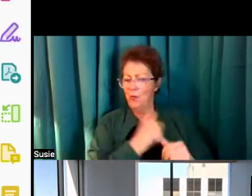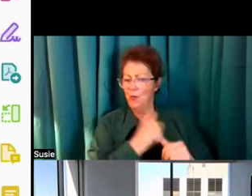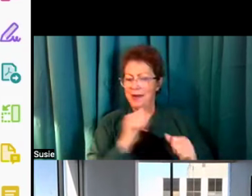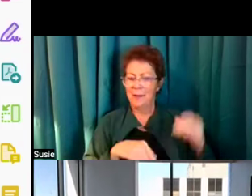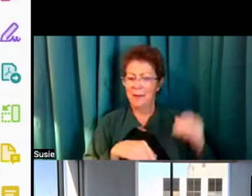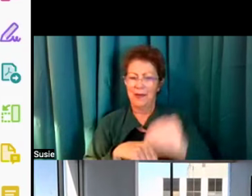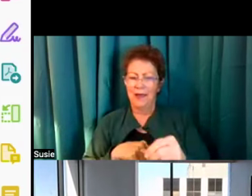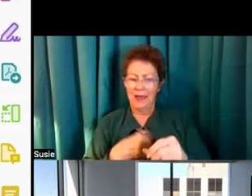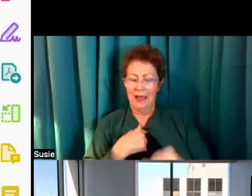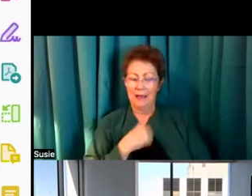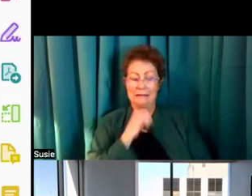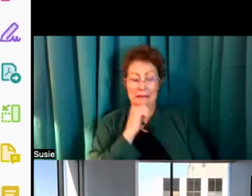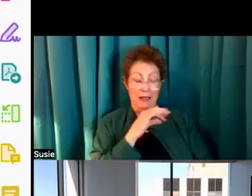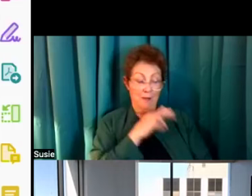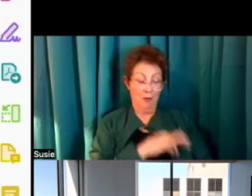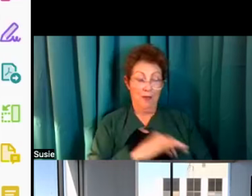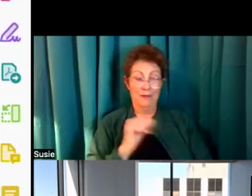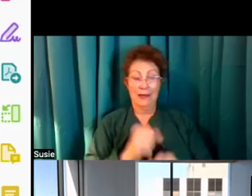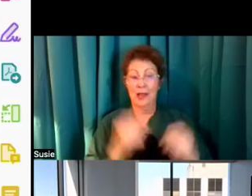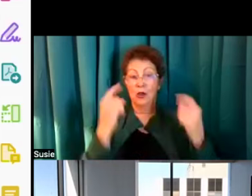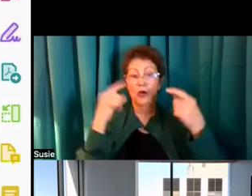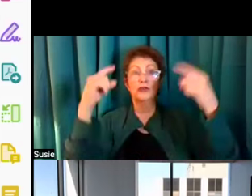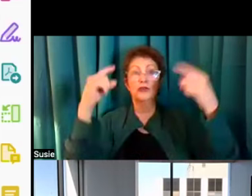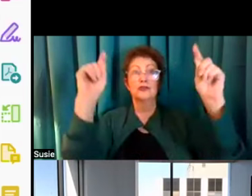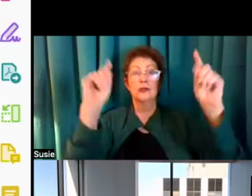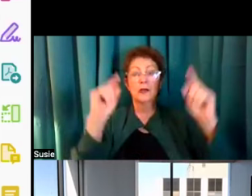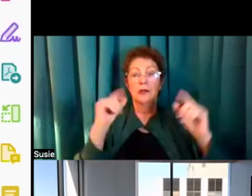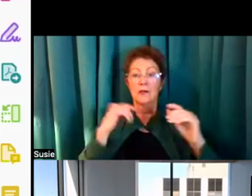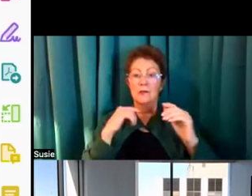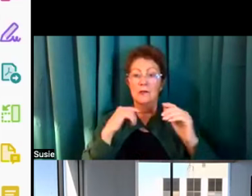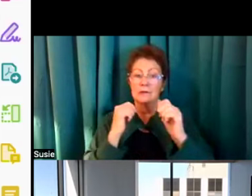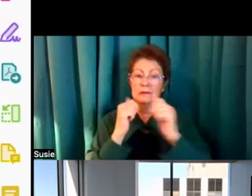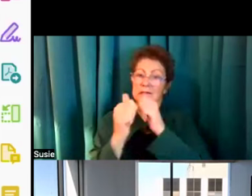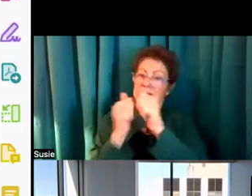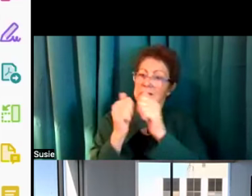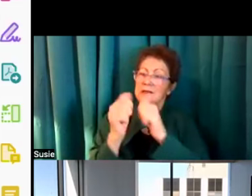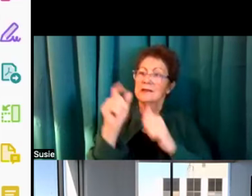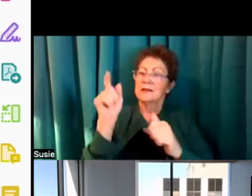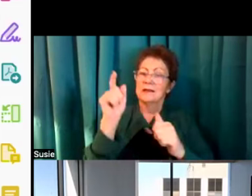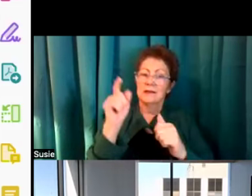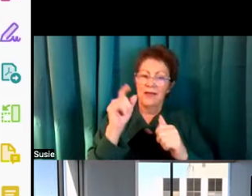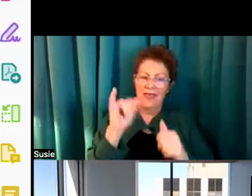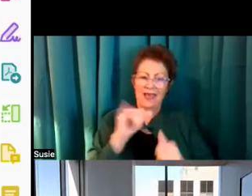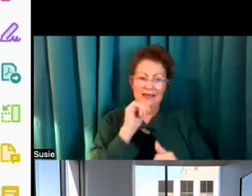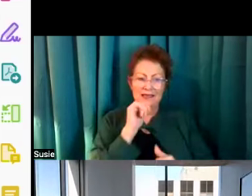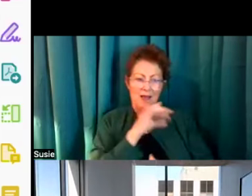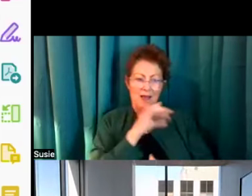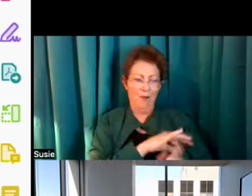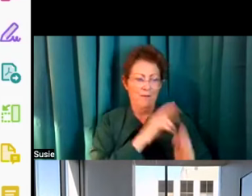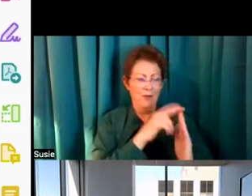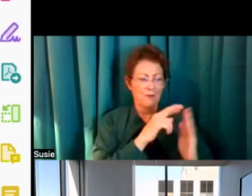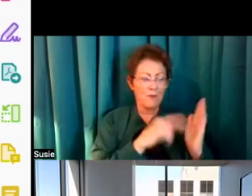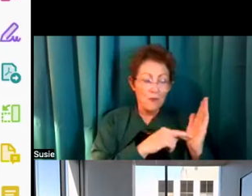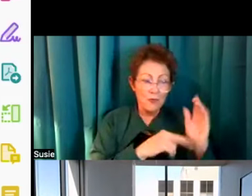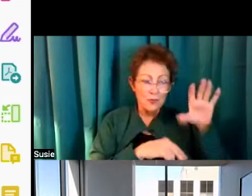as a nonprofit, we can't achieve our mission while we are subject to the nonprofit rules